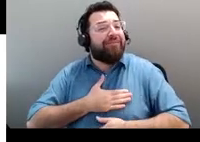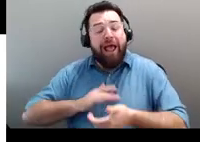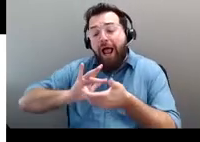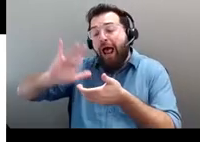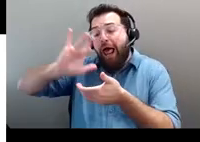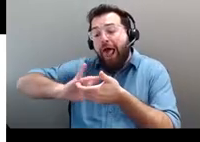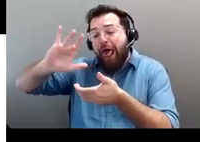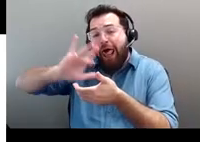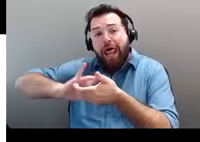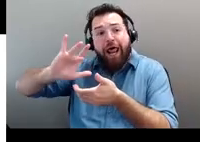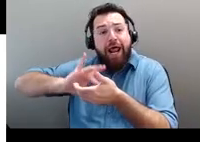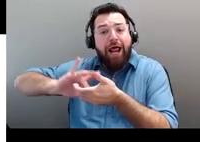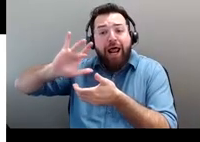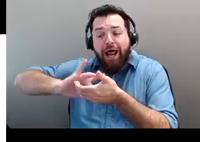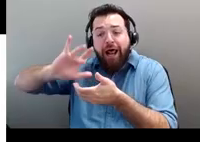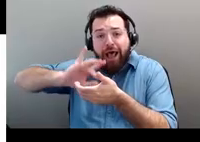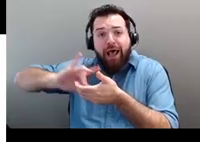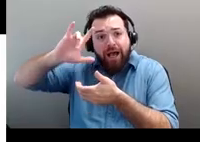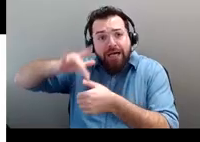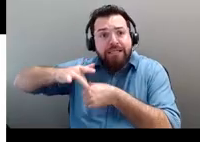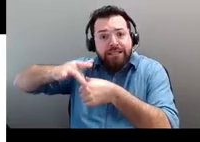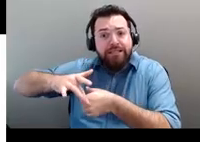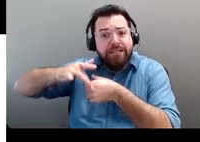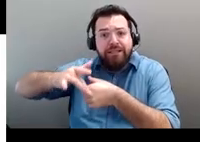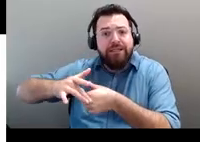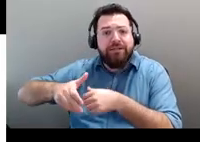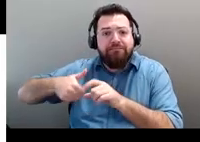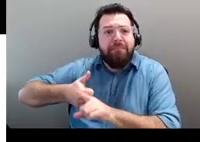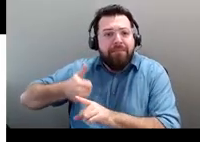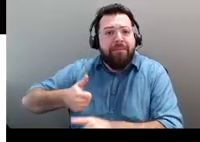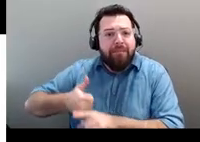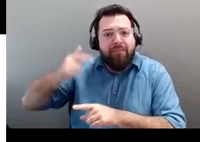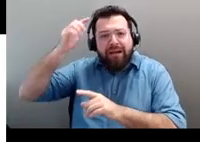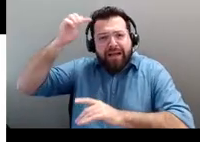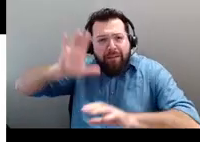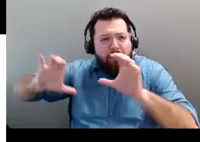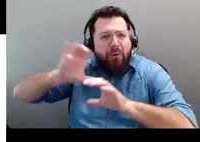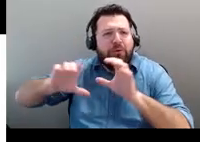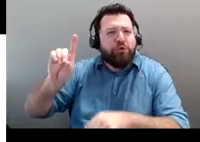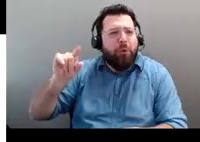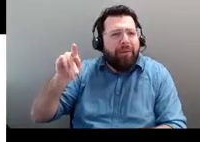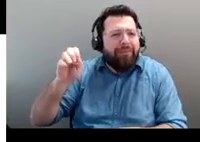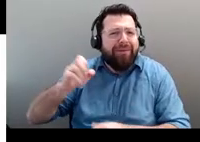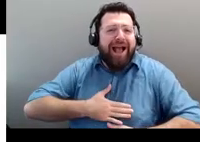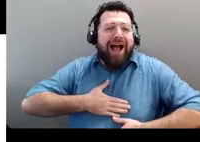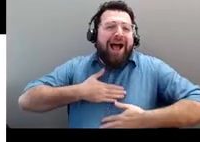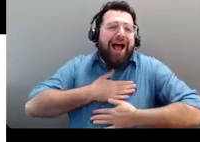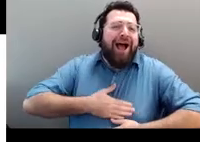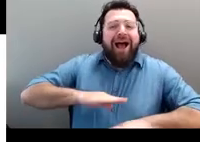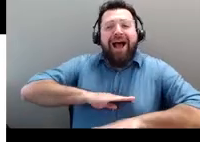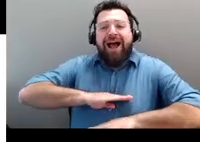short form dopamine hits, um, content optimized to keep attention, not to grow